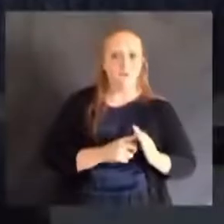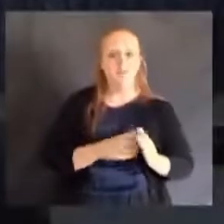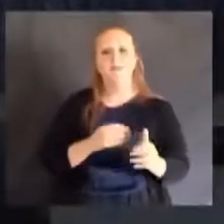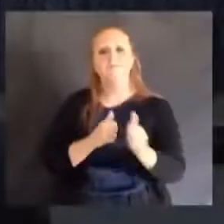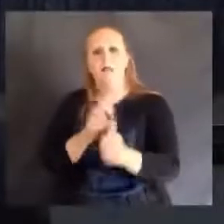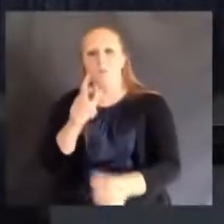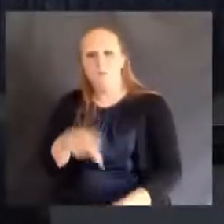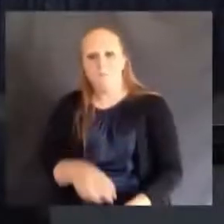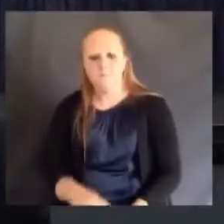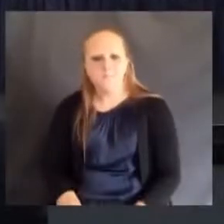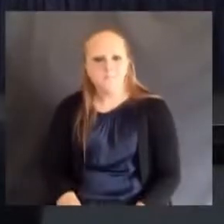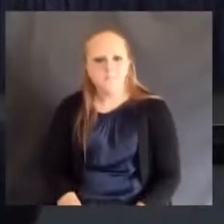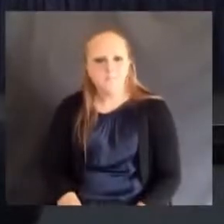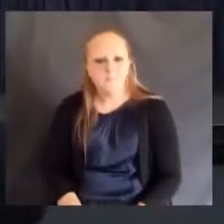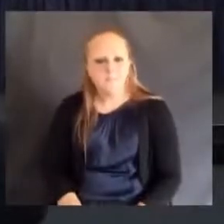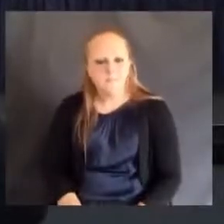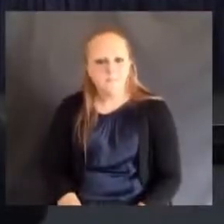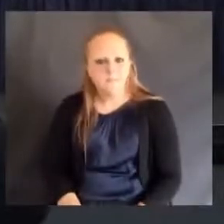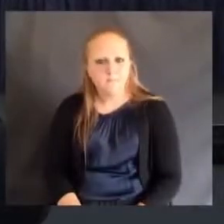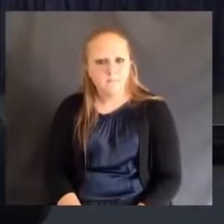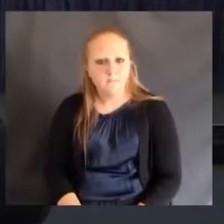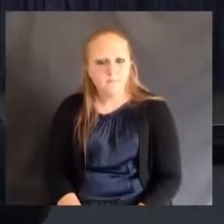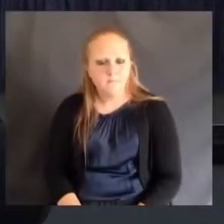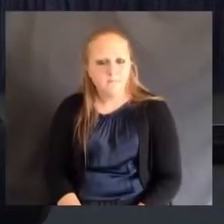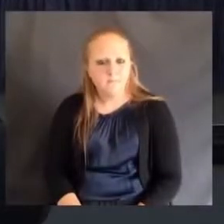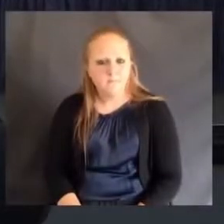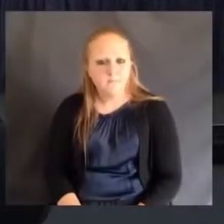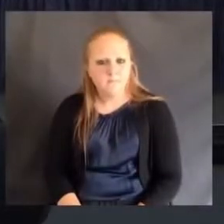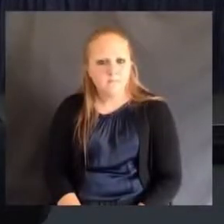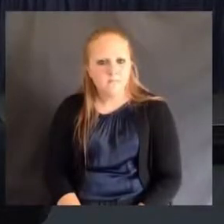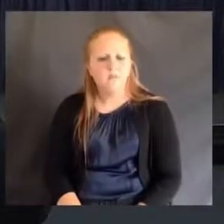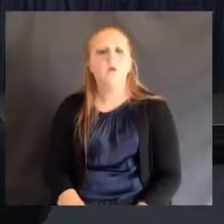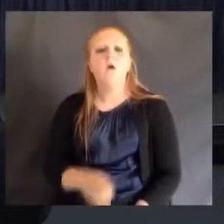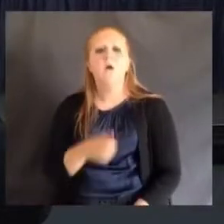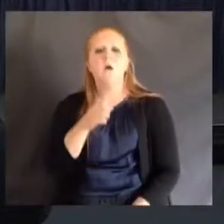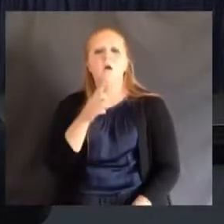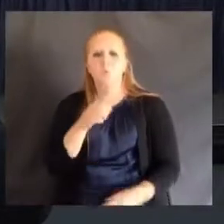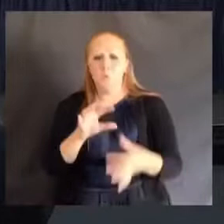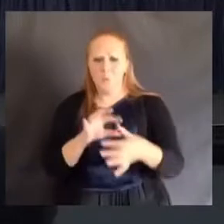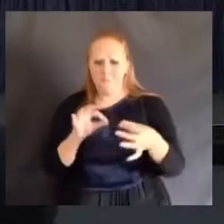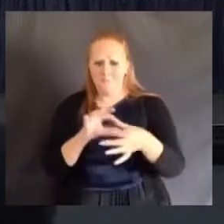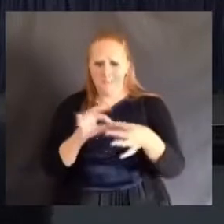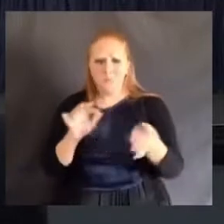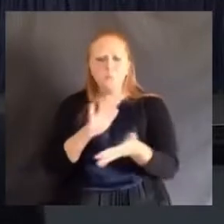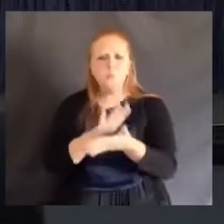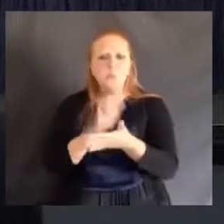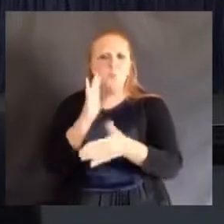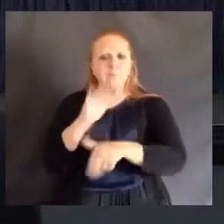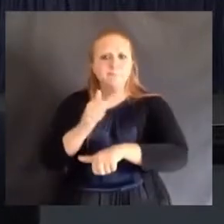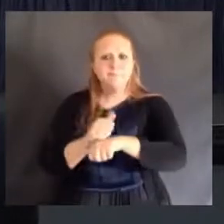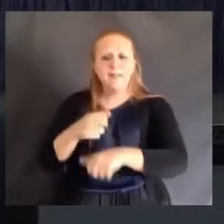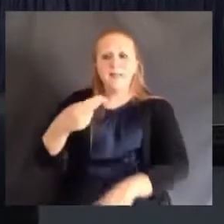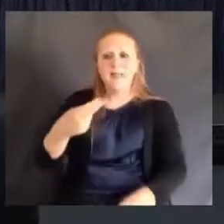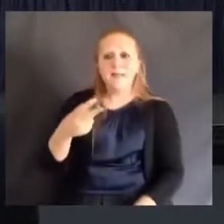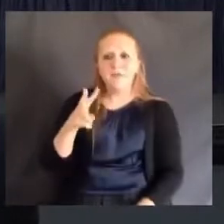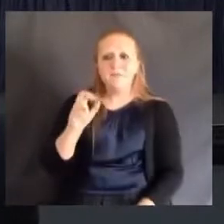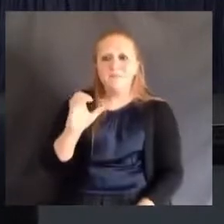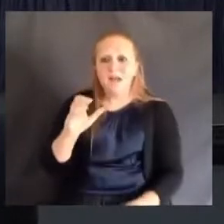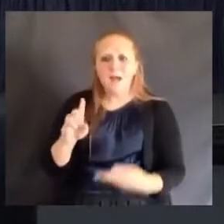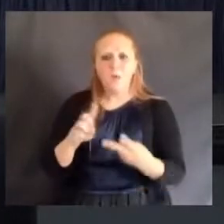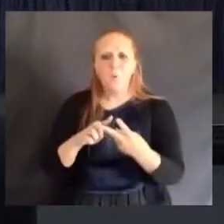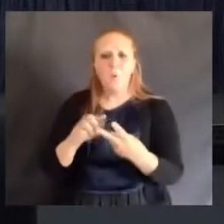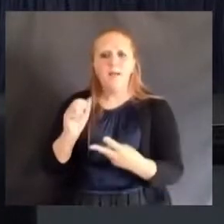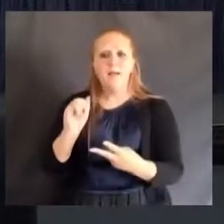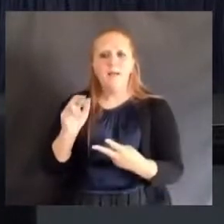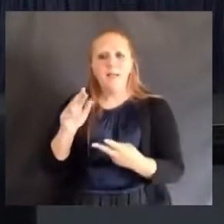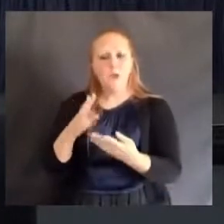this: are you going to require these schools to install air filtration systems or HVAC systems to protect the